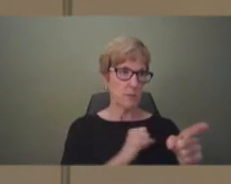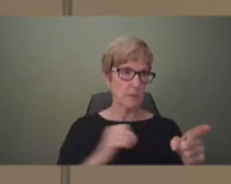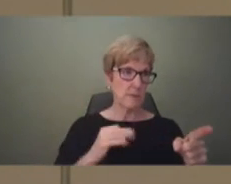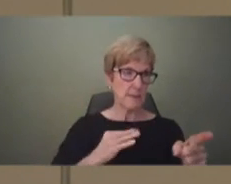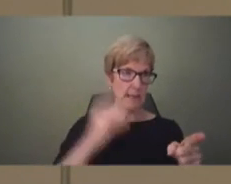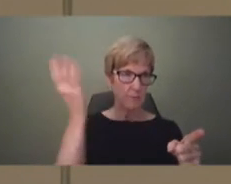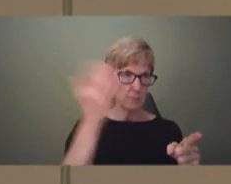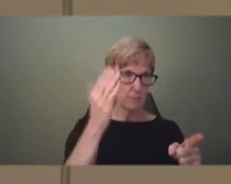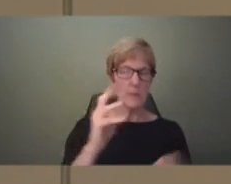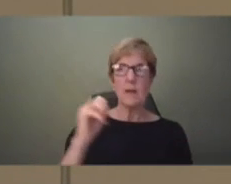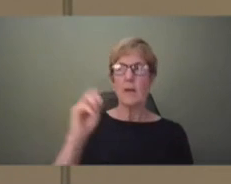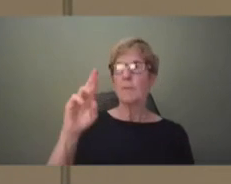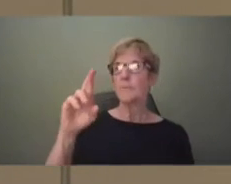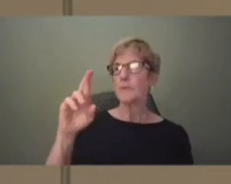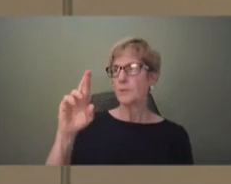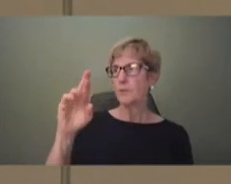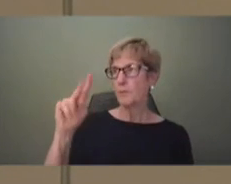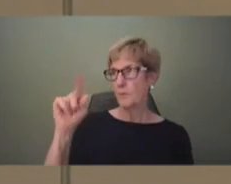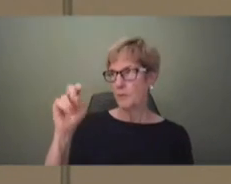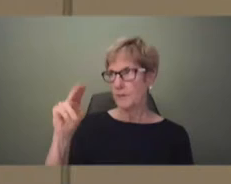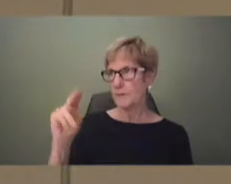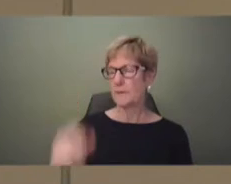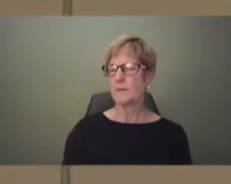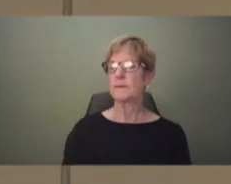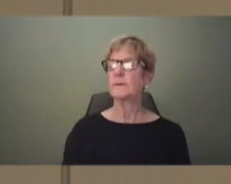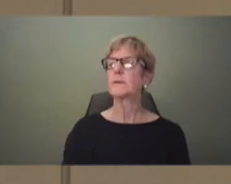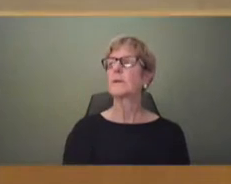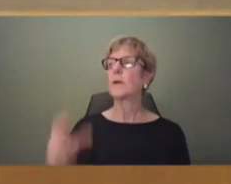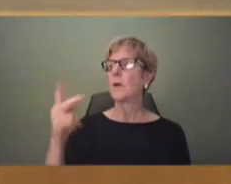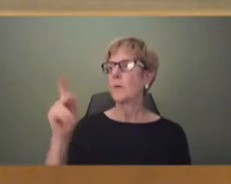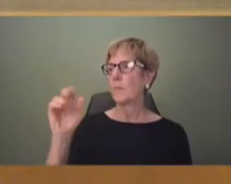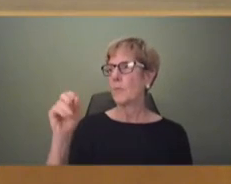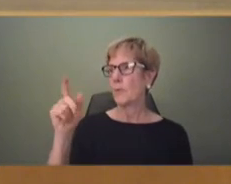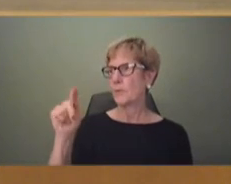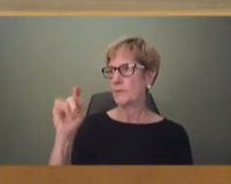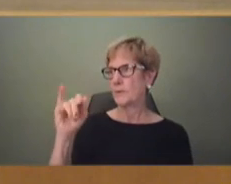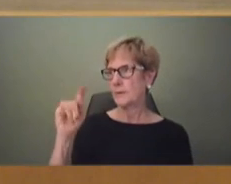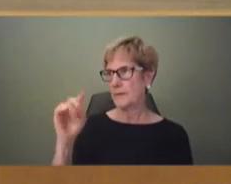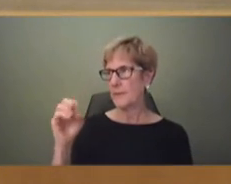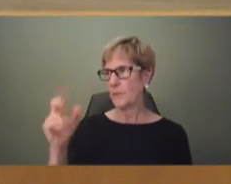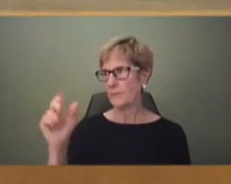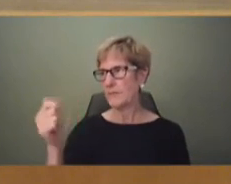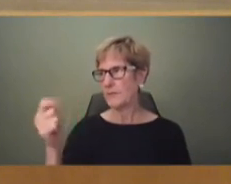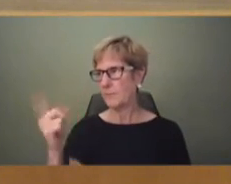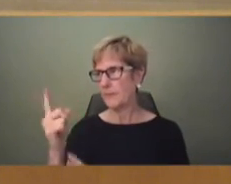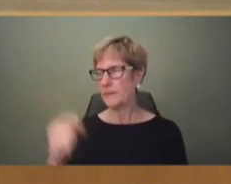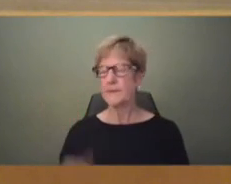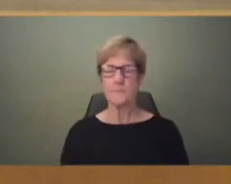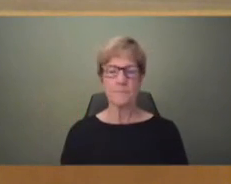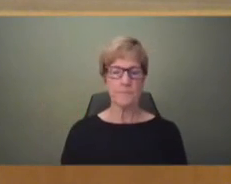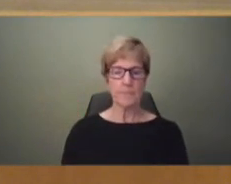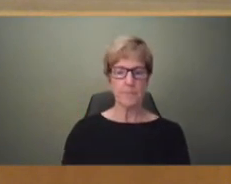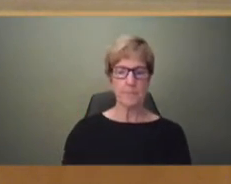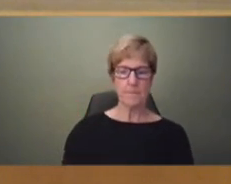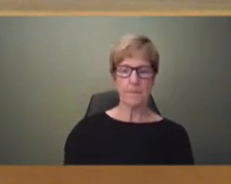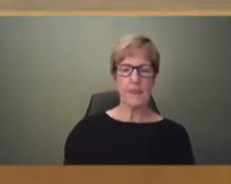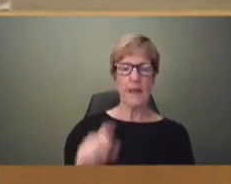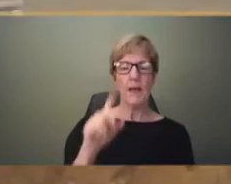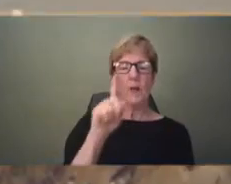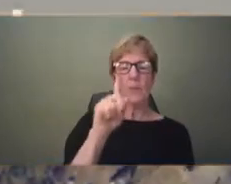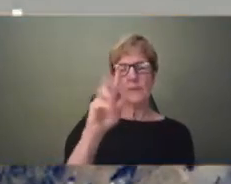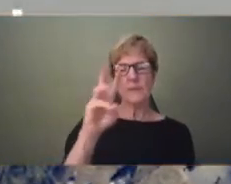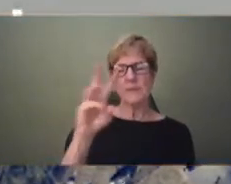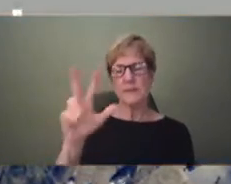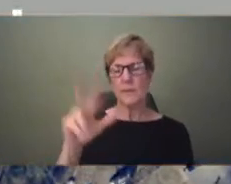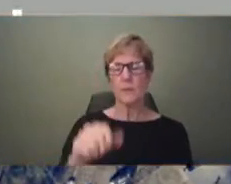Ferguson um Miss potit you'll have 10 minutes all right thank you 2022 163 as mentioned it's just